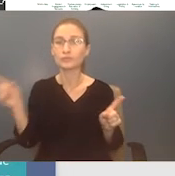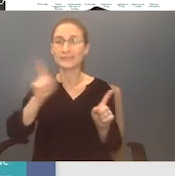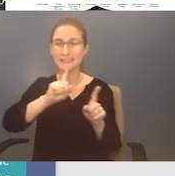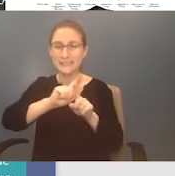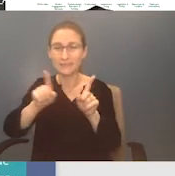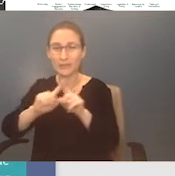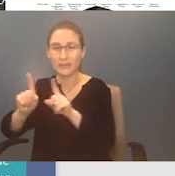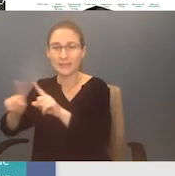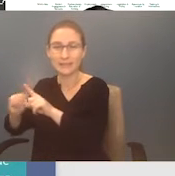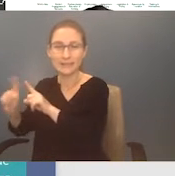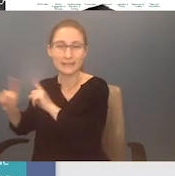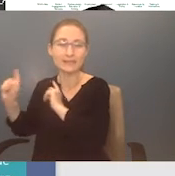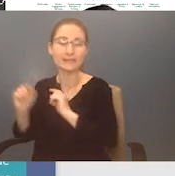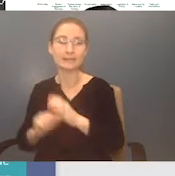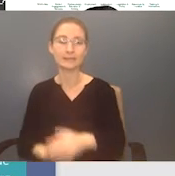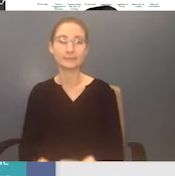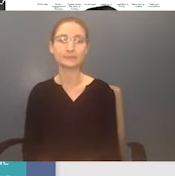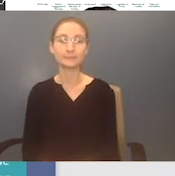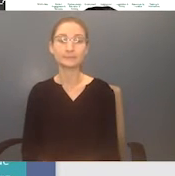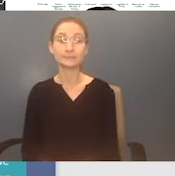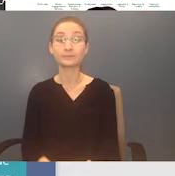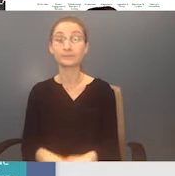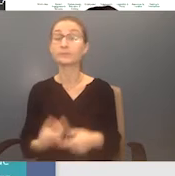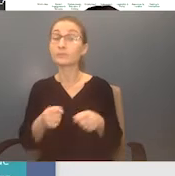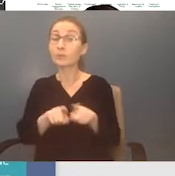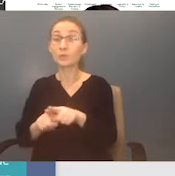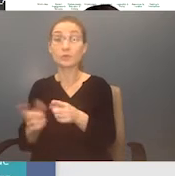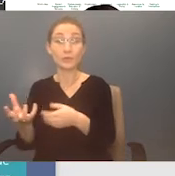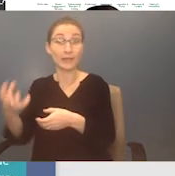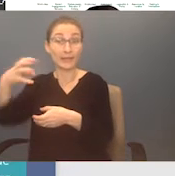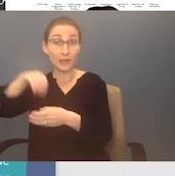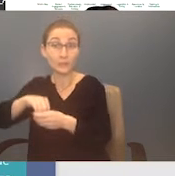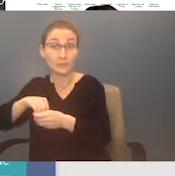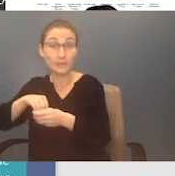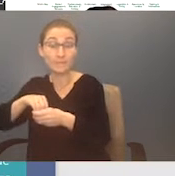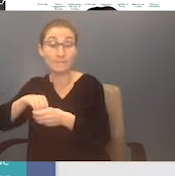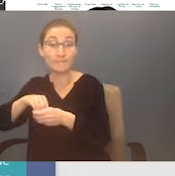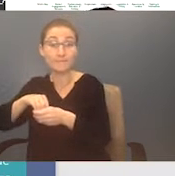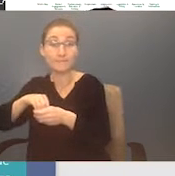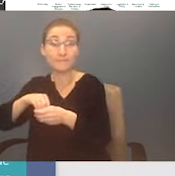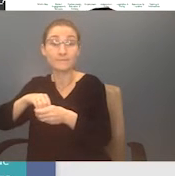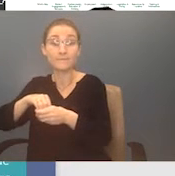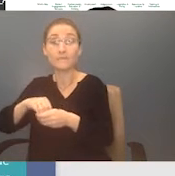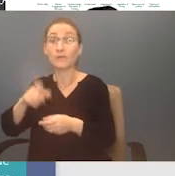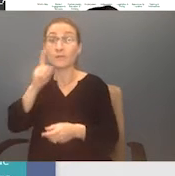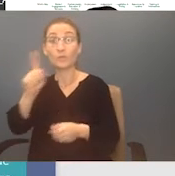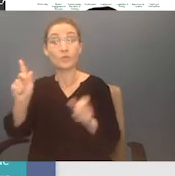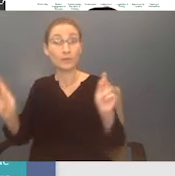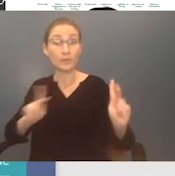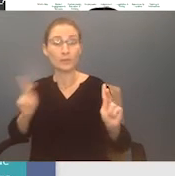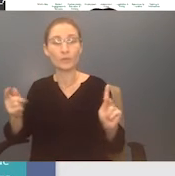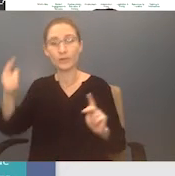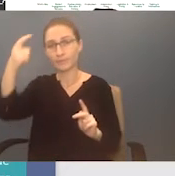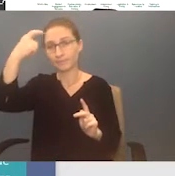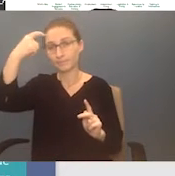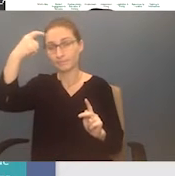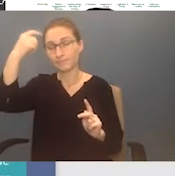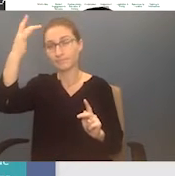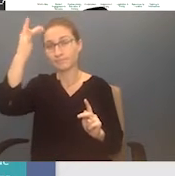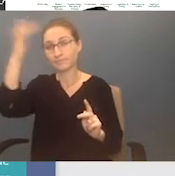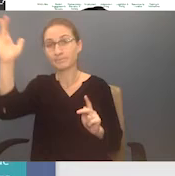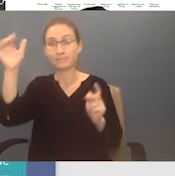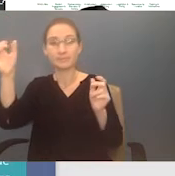opportunities available in high school. And then inclusive post-secondary ed programs for people with intellectual disabilities. And those